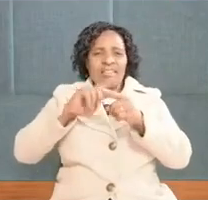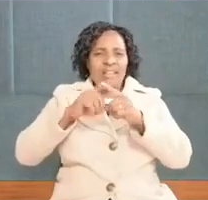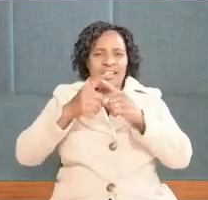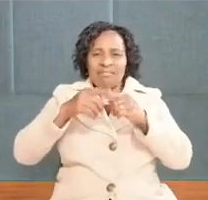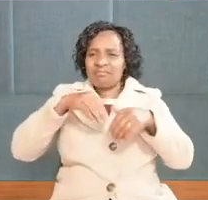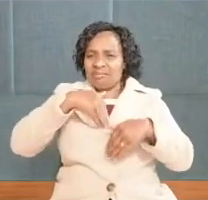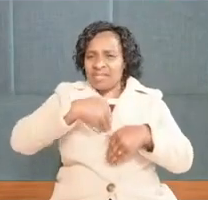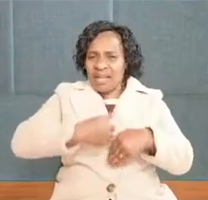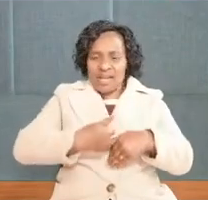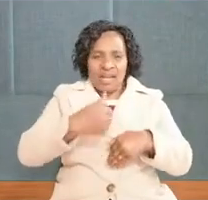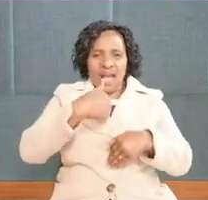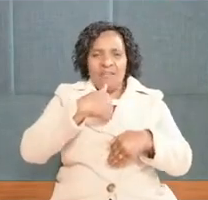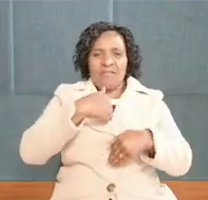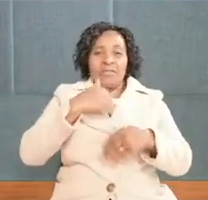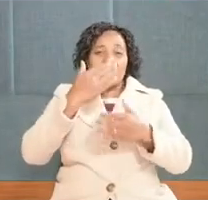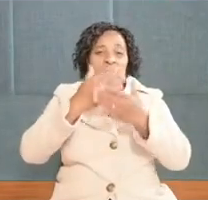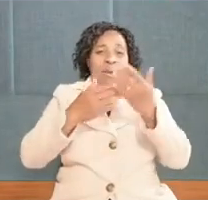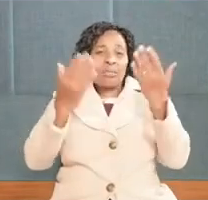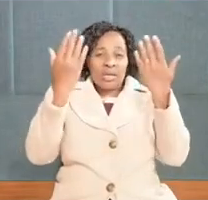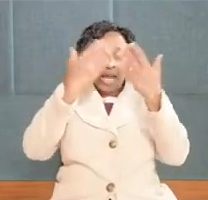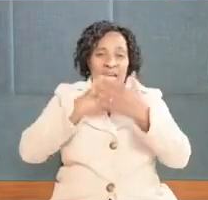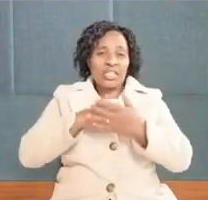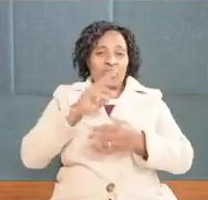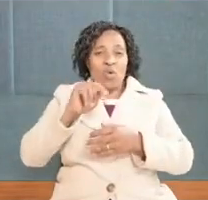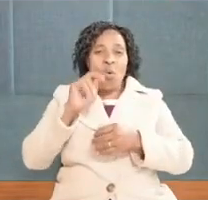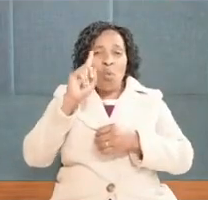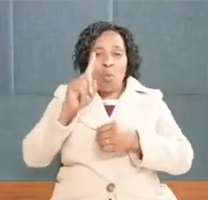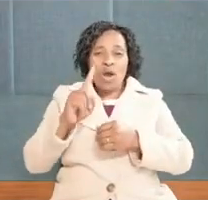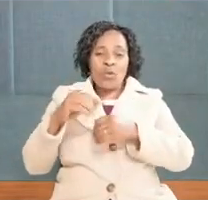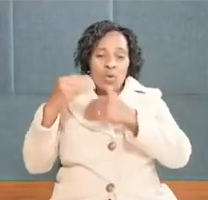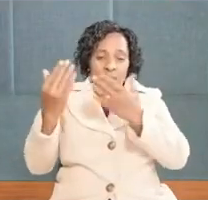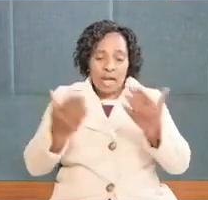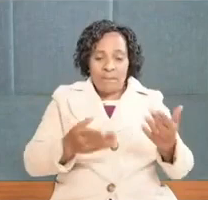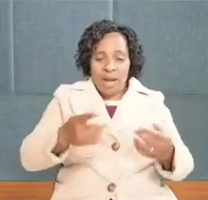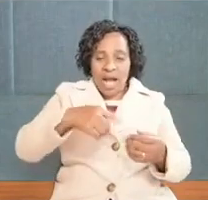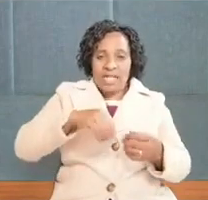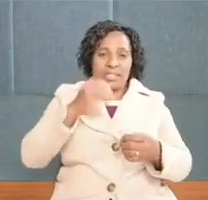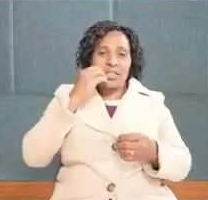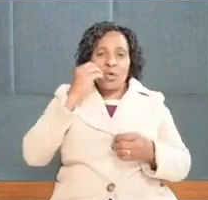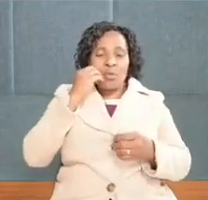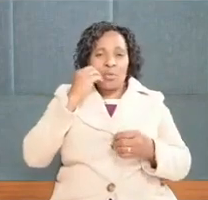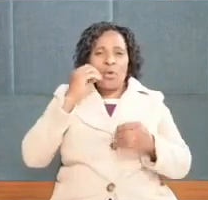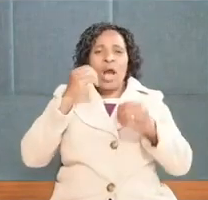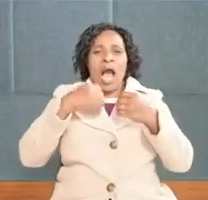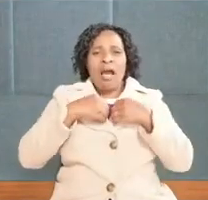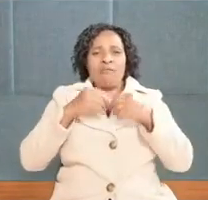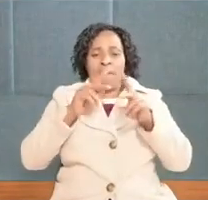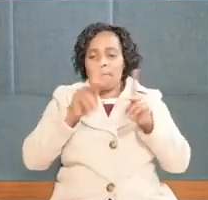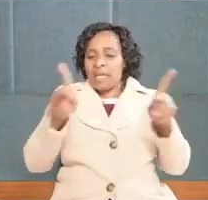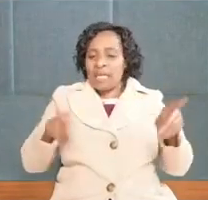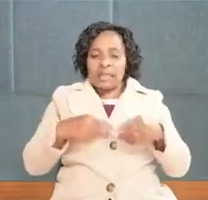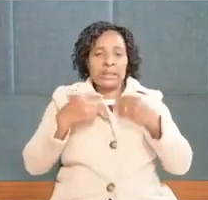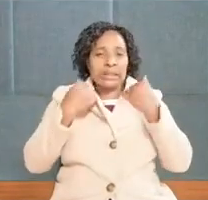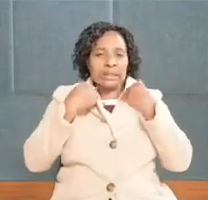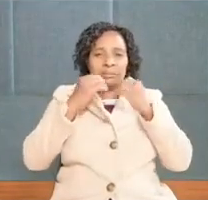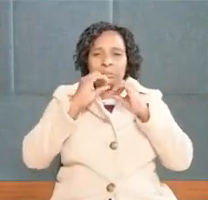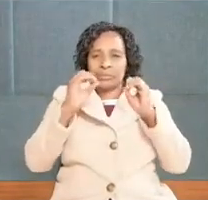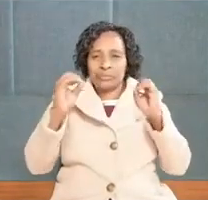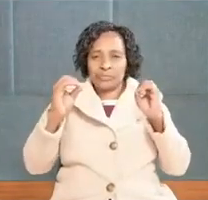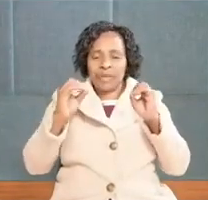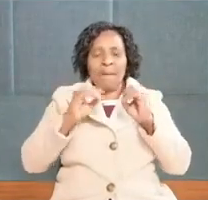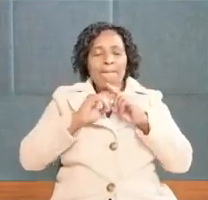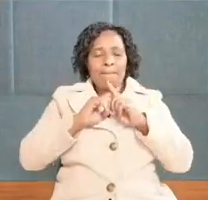tired. Some nights when nobody will welcome us to their homes, we will have no place to sleep. But